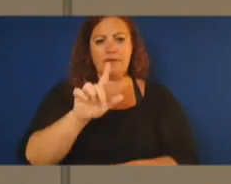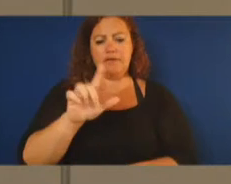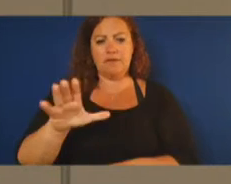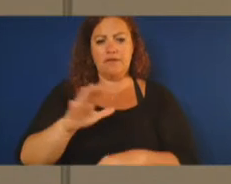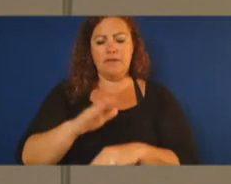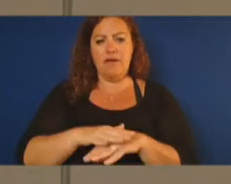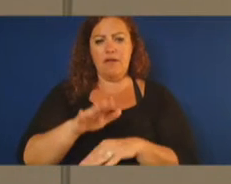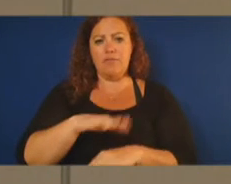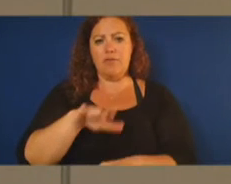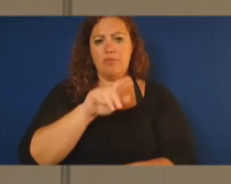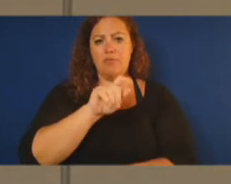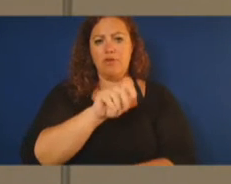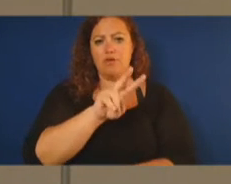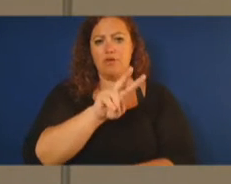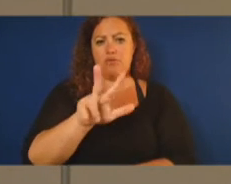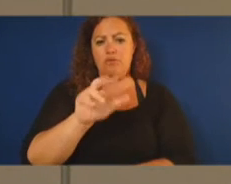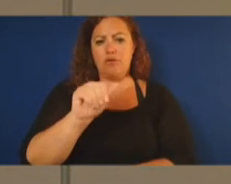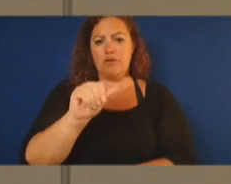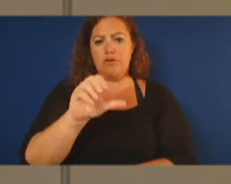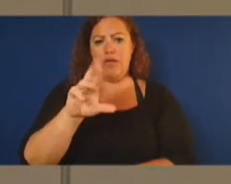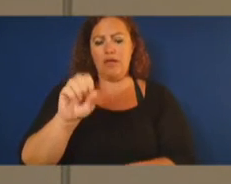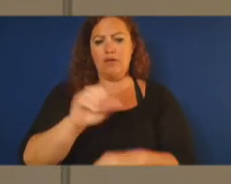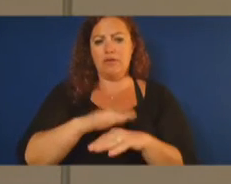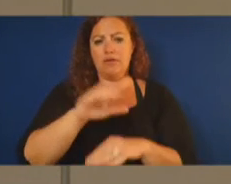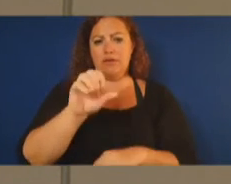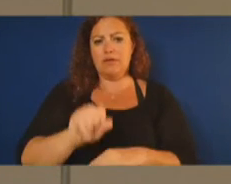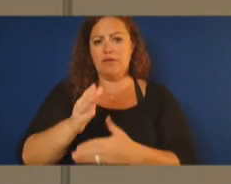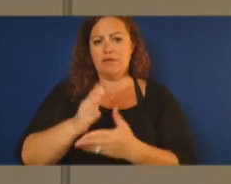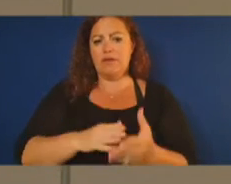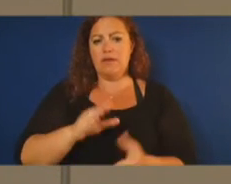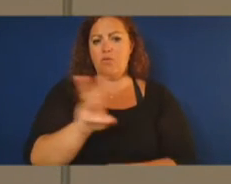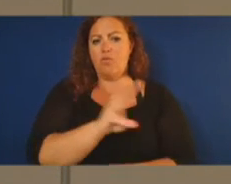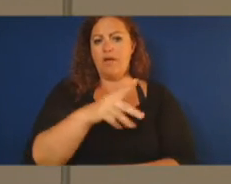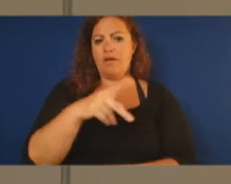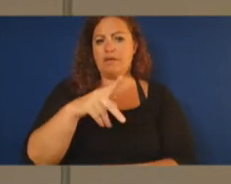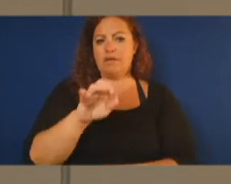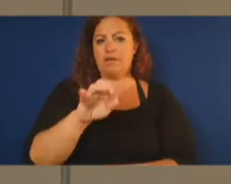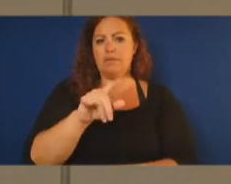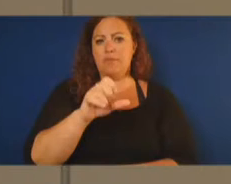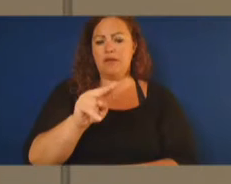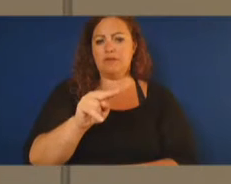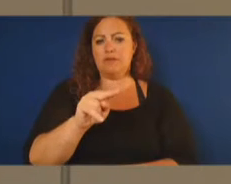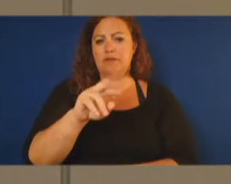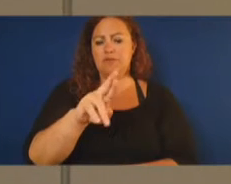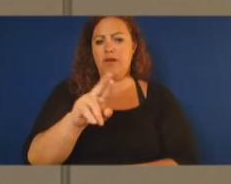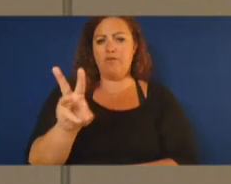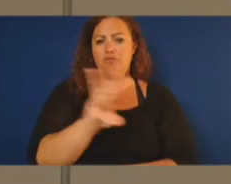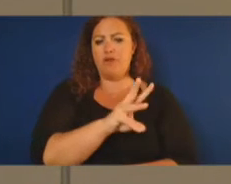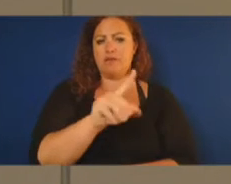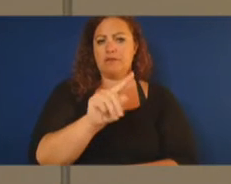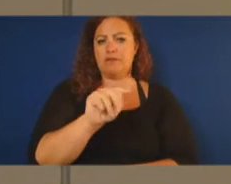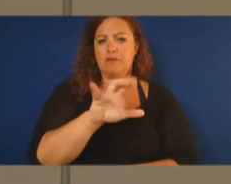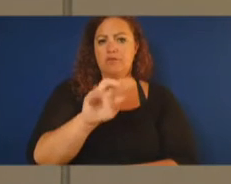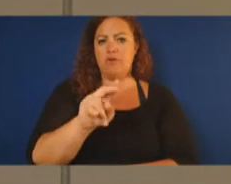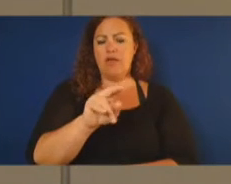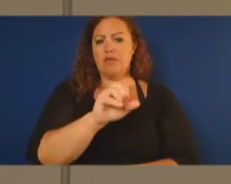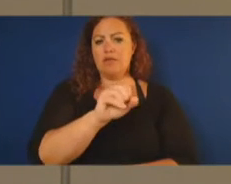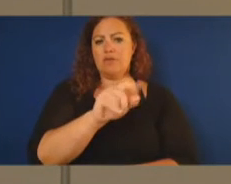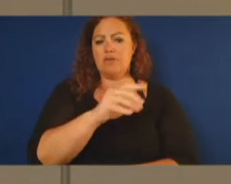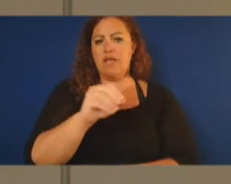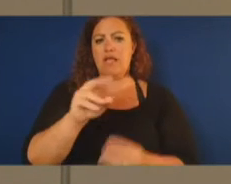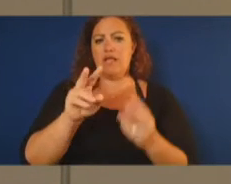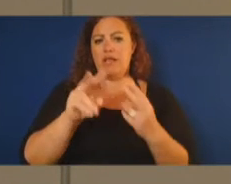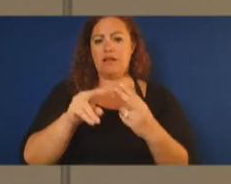2022-23 Acres on the south side of West Peterson Drive West of South trian Street and East of inter state 77 in